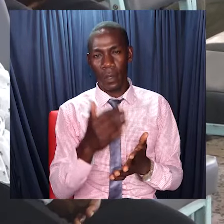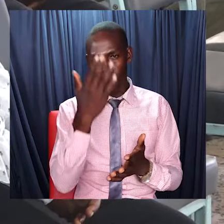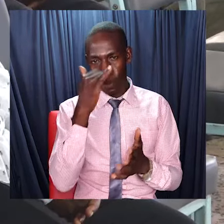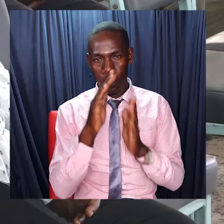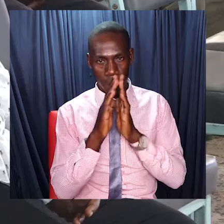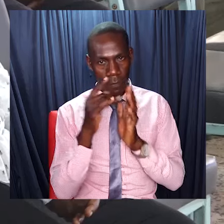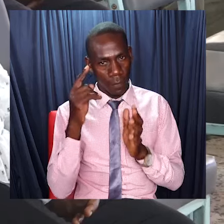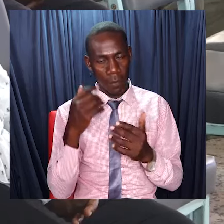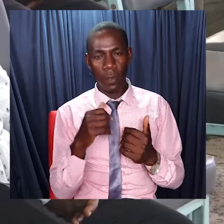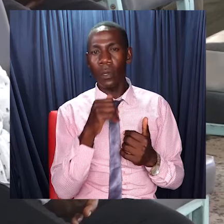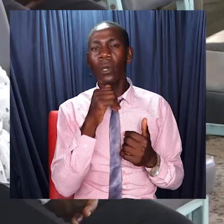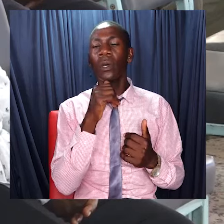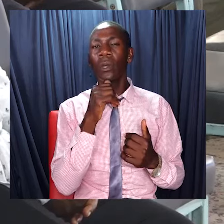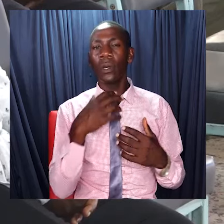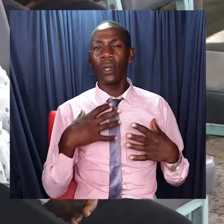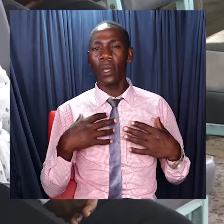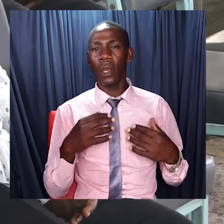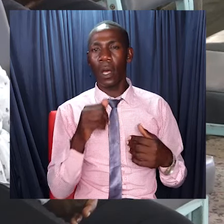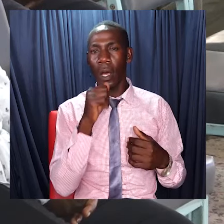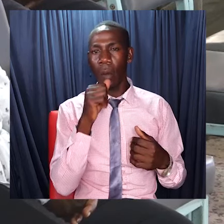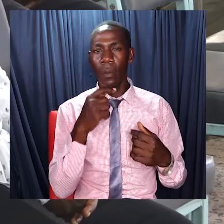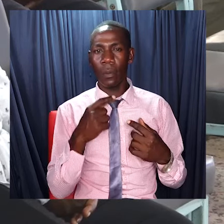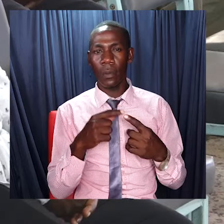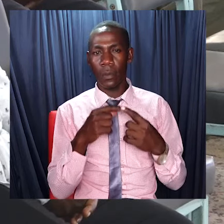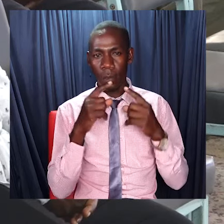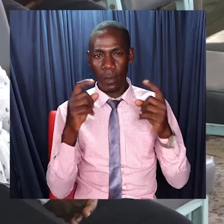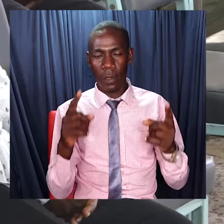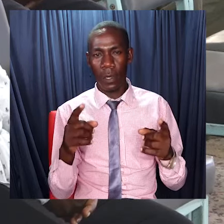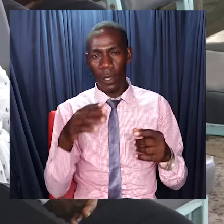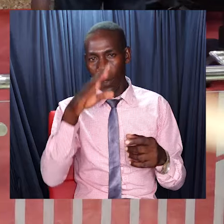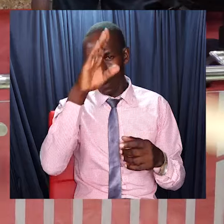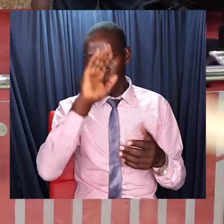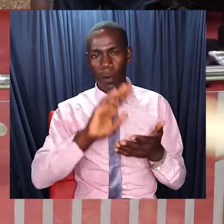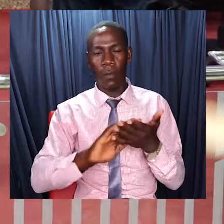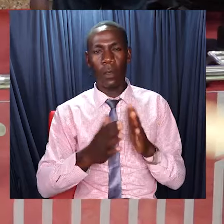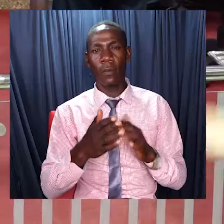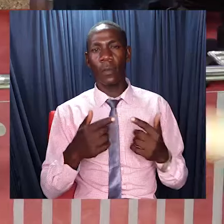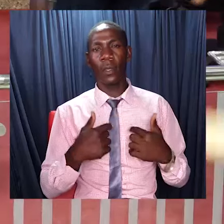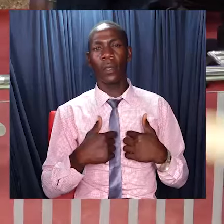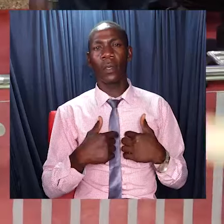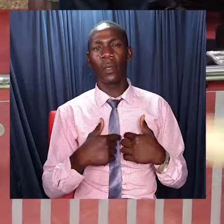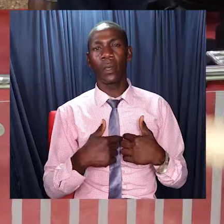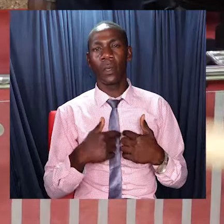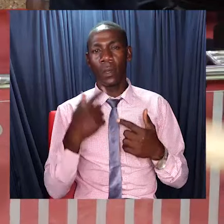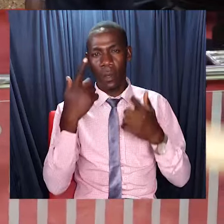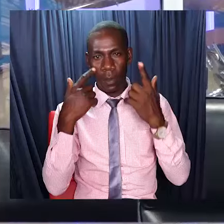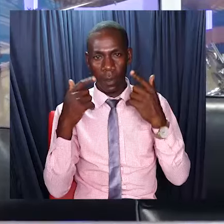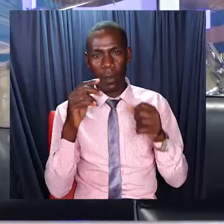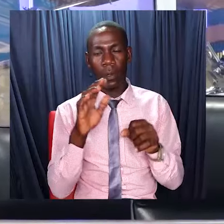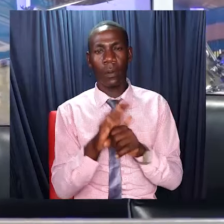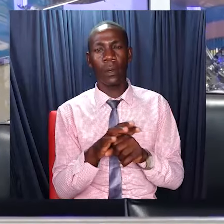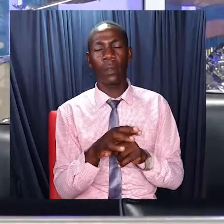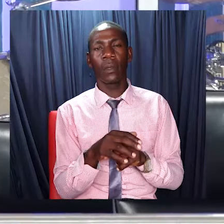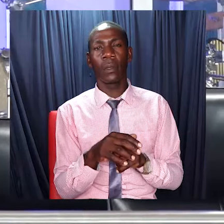Hallelujah. That's why you're praying for me. I'm not getting healed Mungu because anisamehe. May God forgive me while